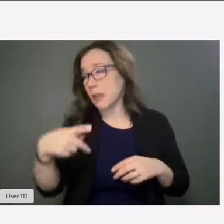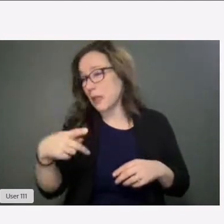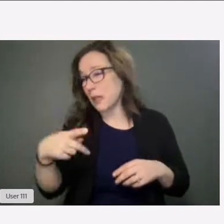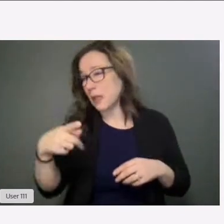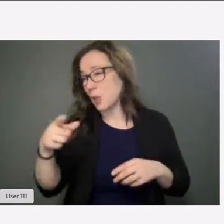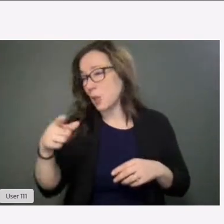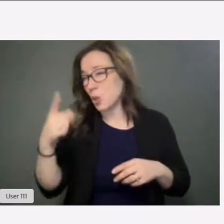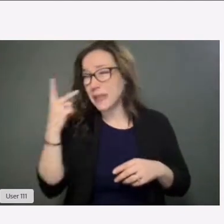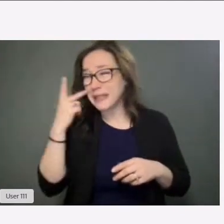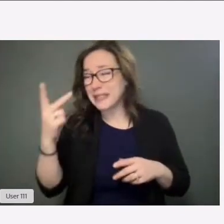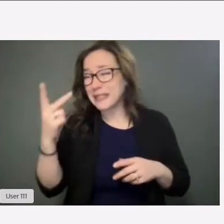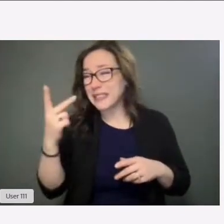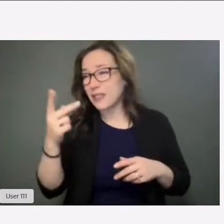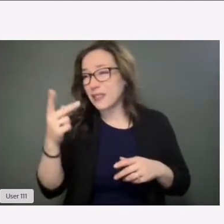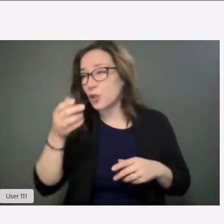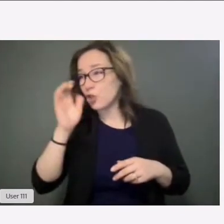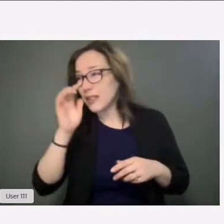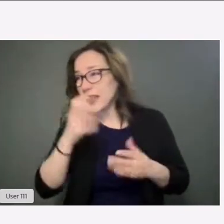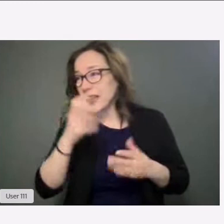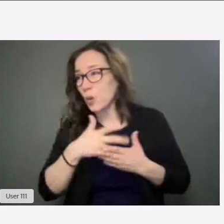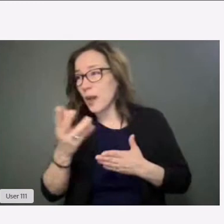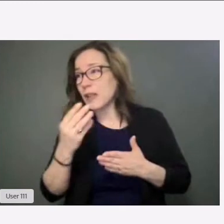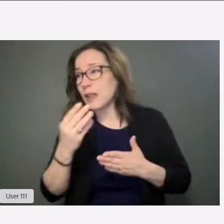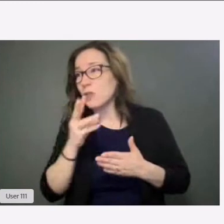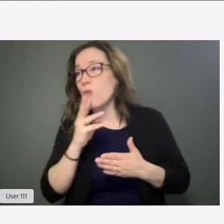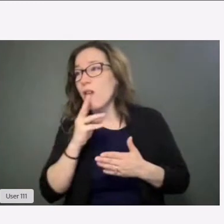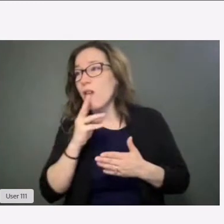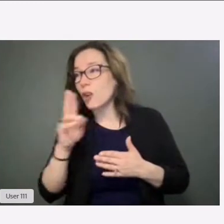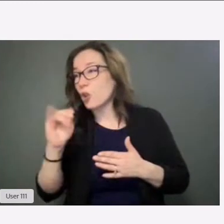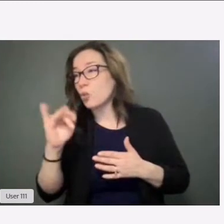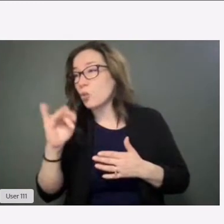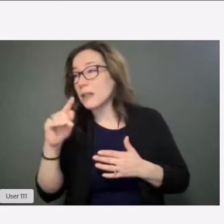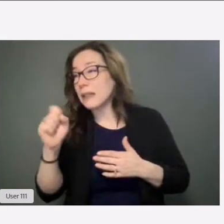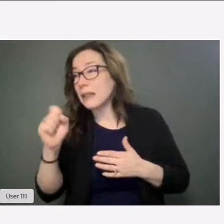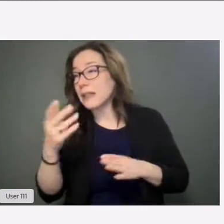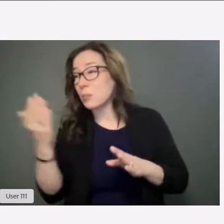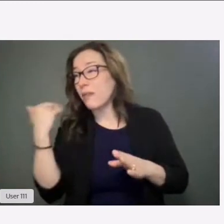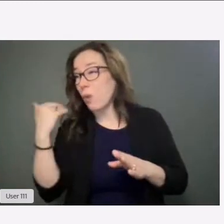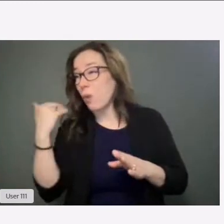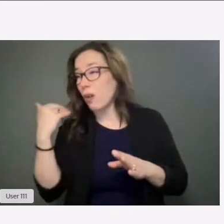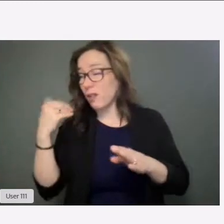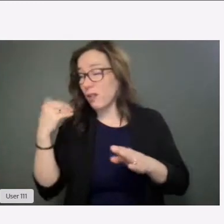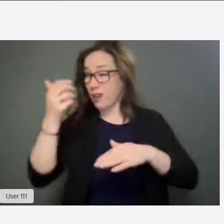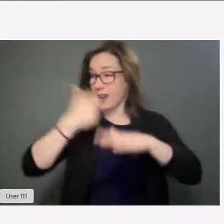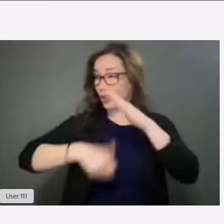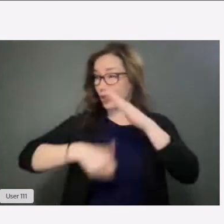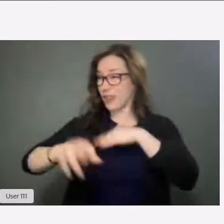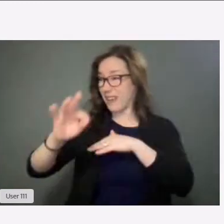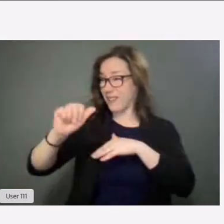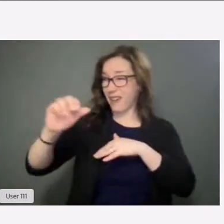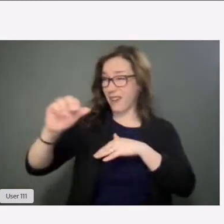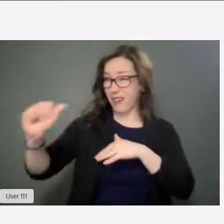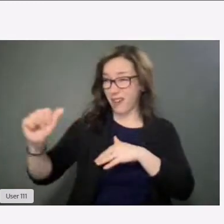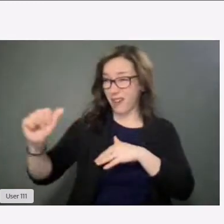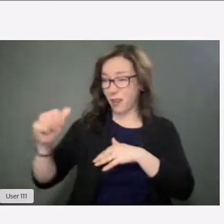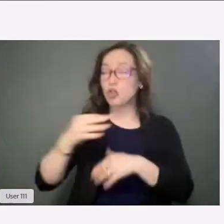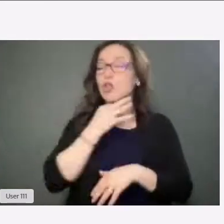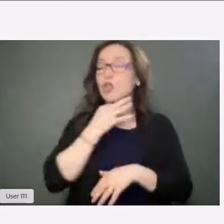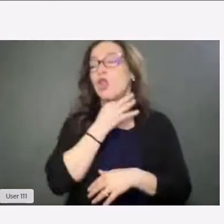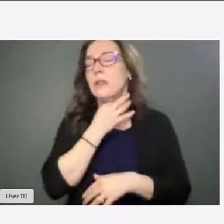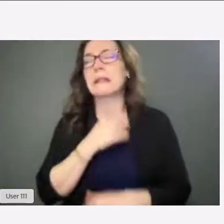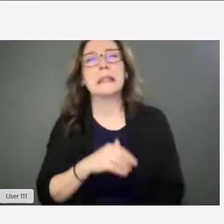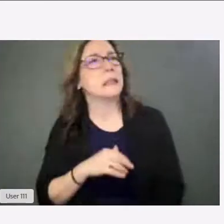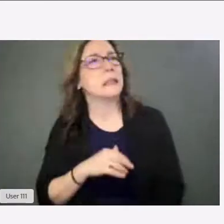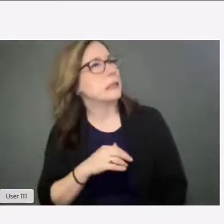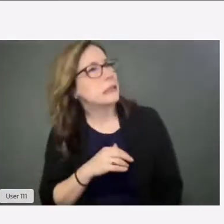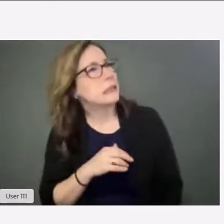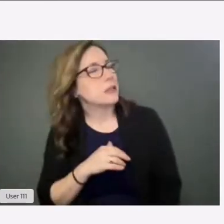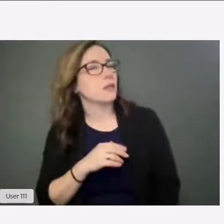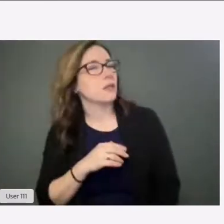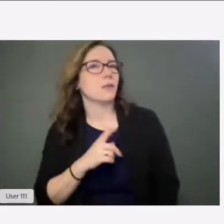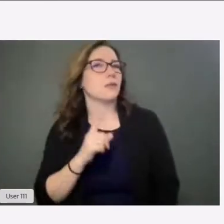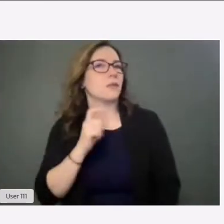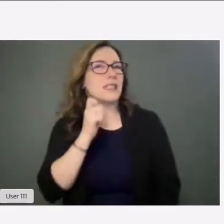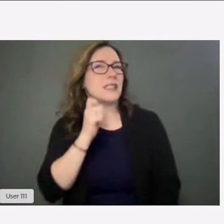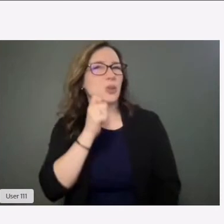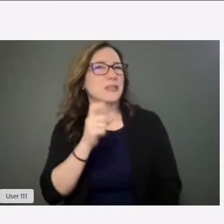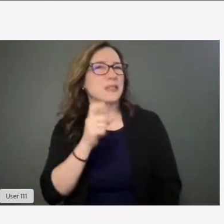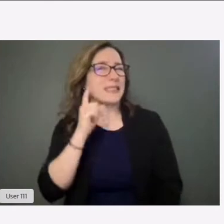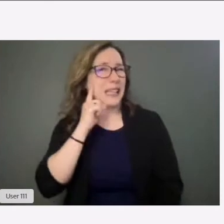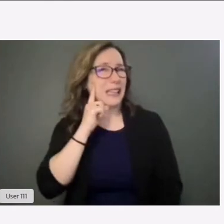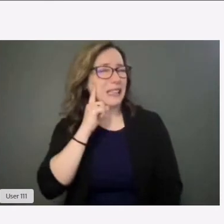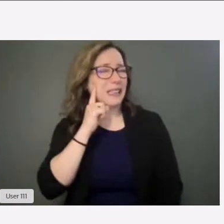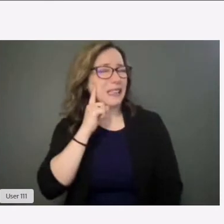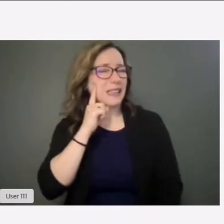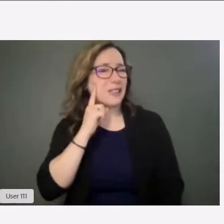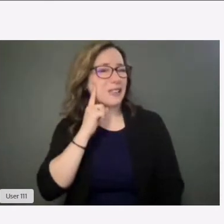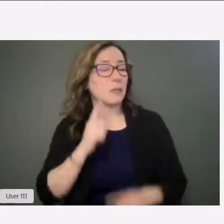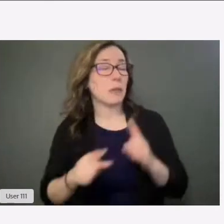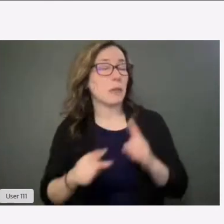funding for drinking wastewater utilities before through an SAA under this grant? Just curious. I can't say that I have. I mean, there are, you know,